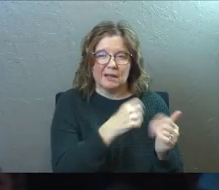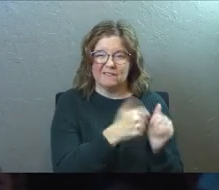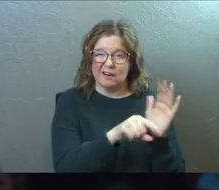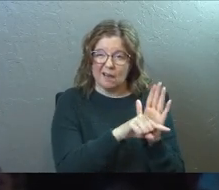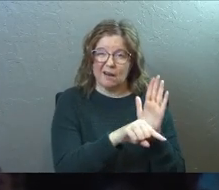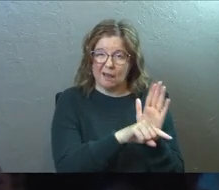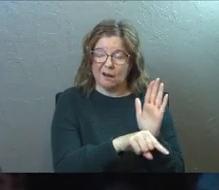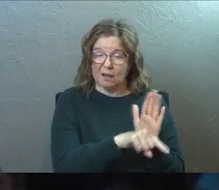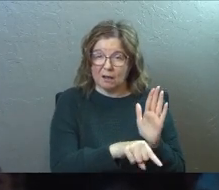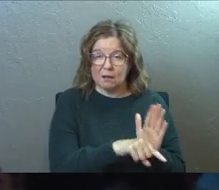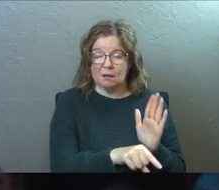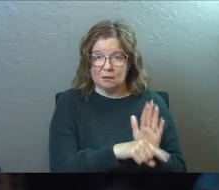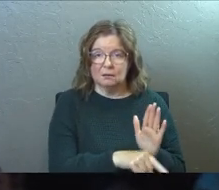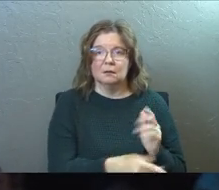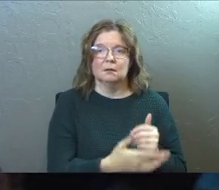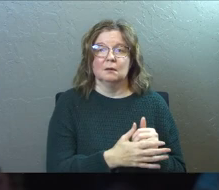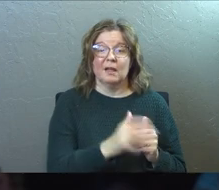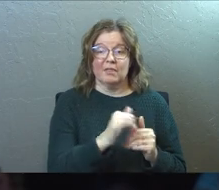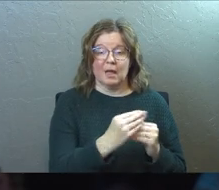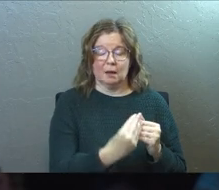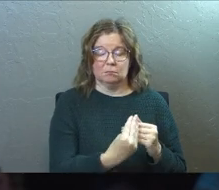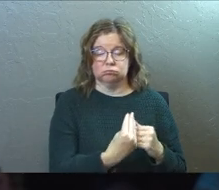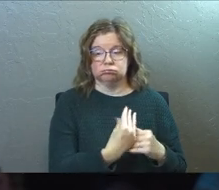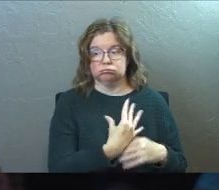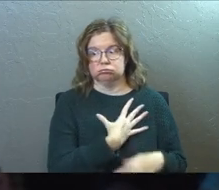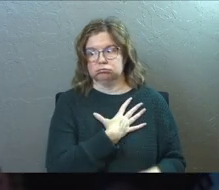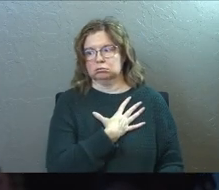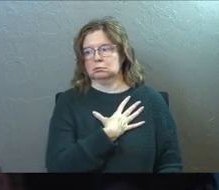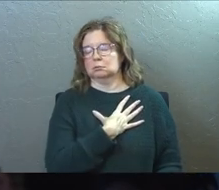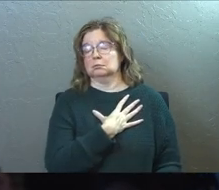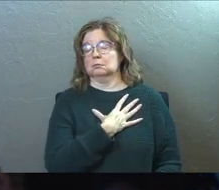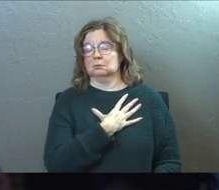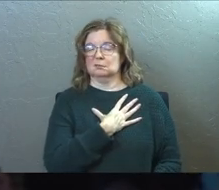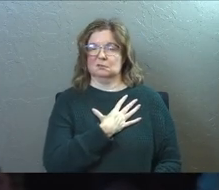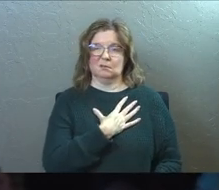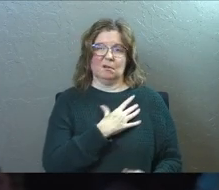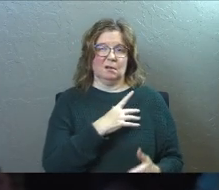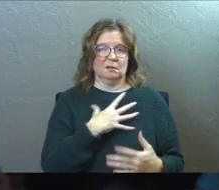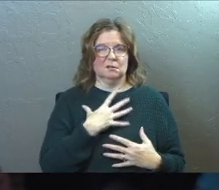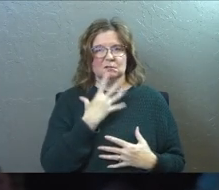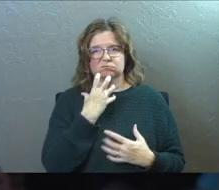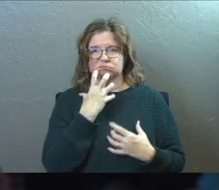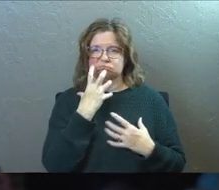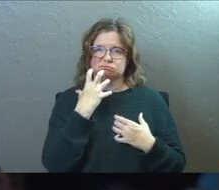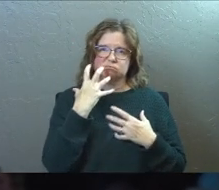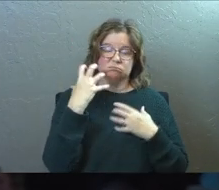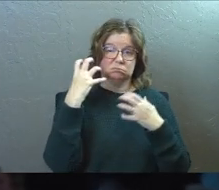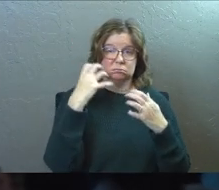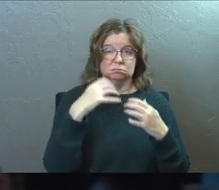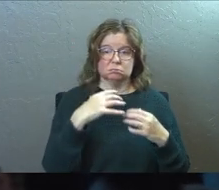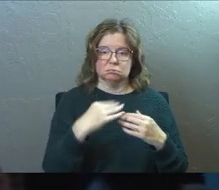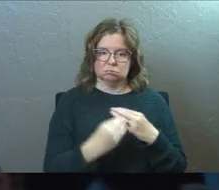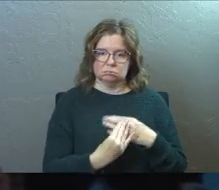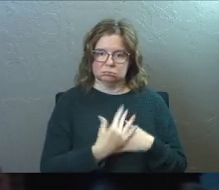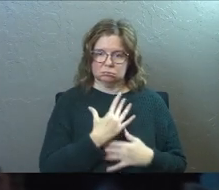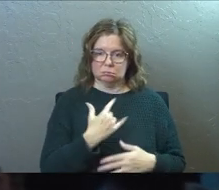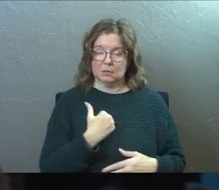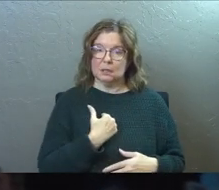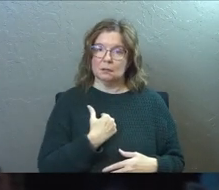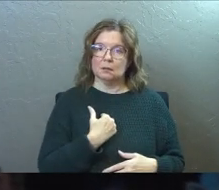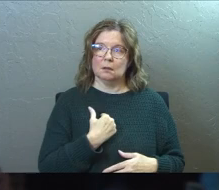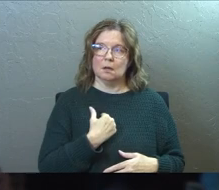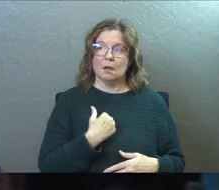was negative all the time. And that poison got into me. And when that poison got into